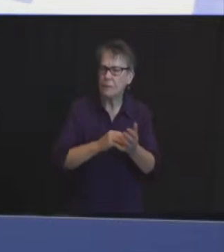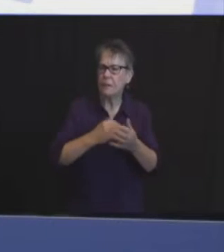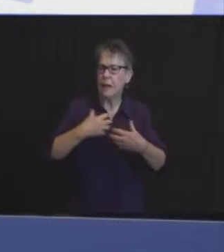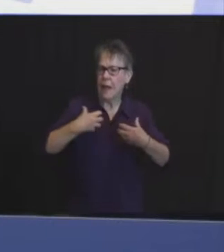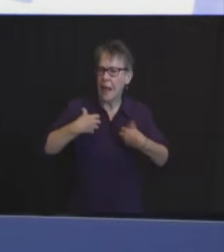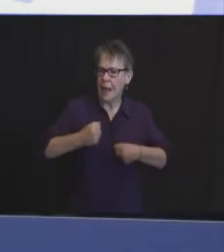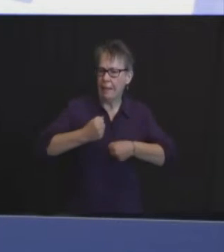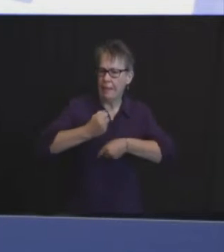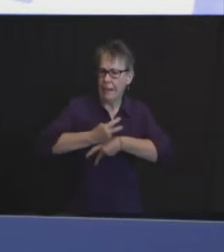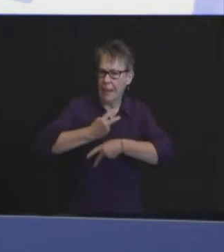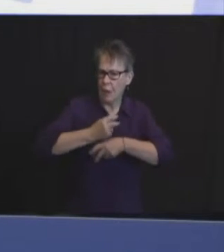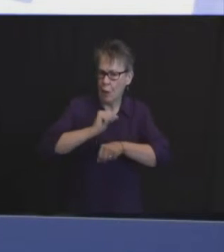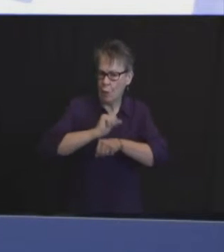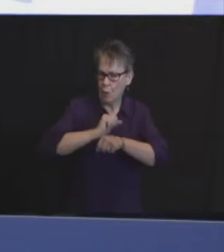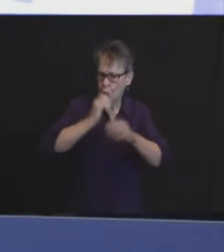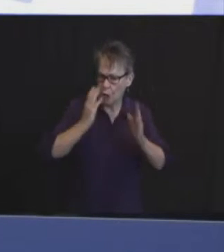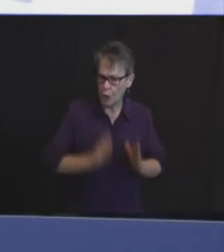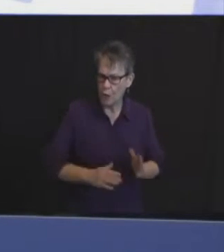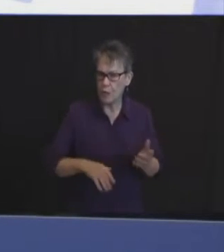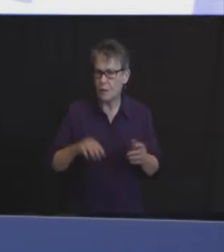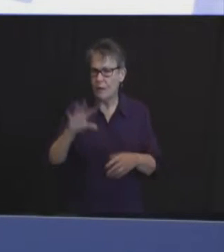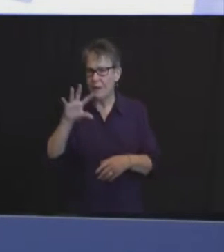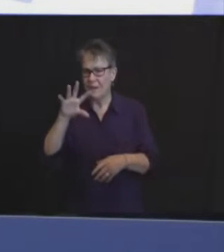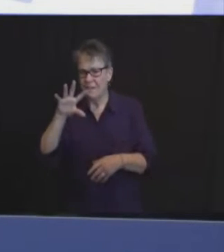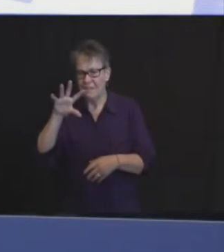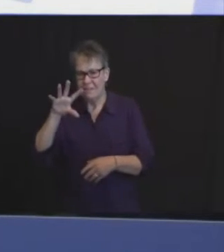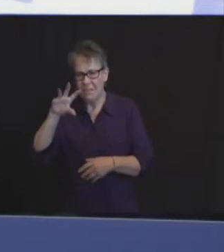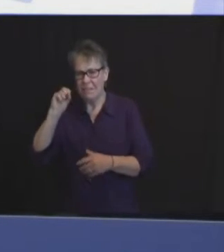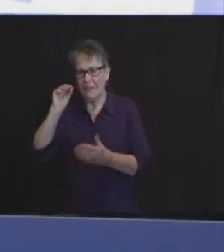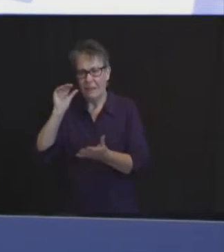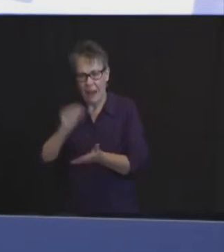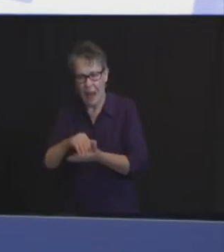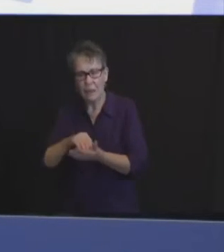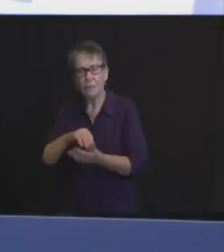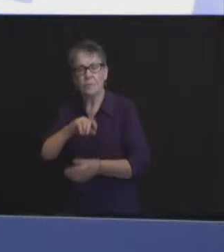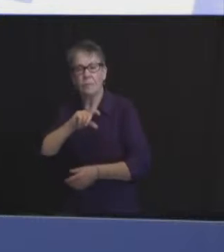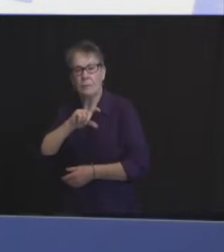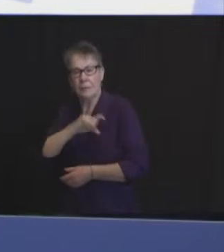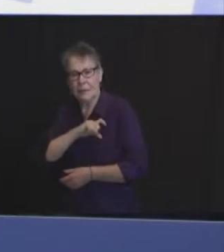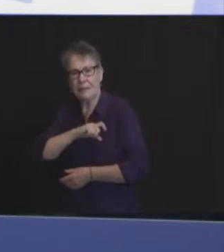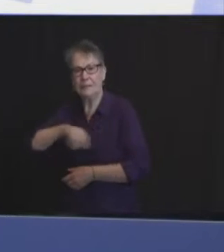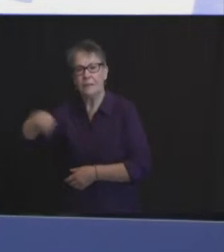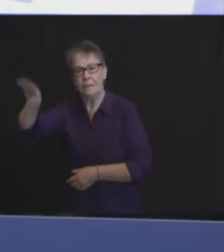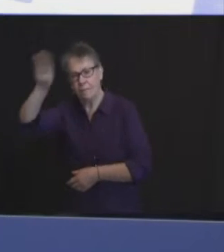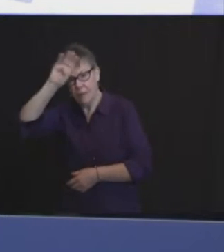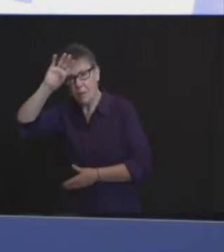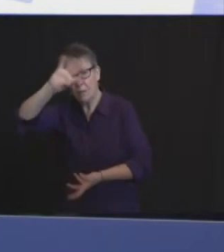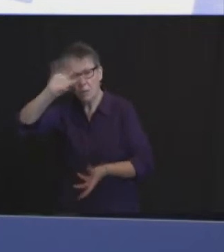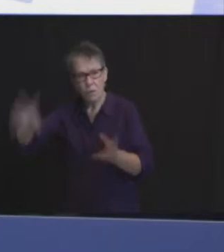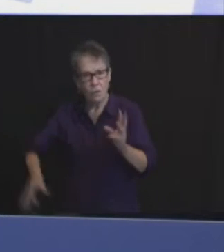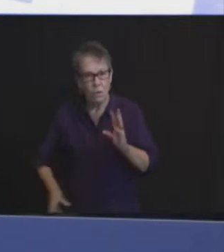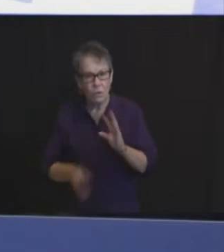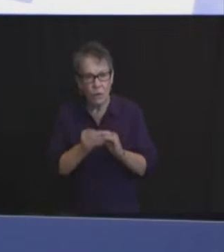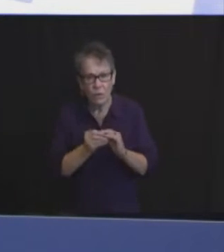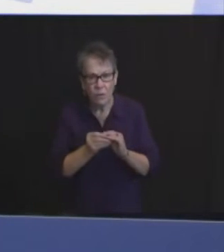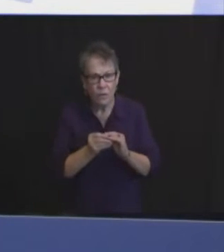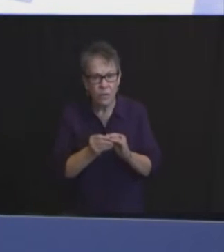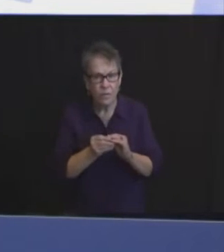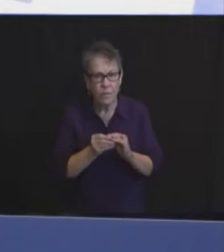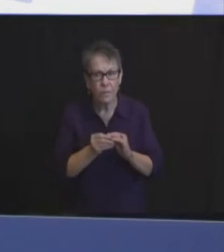and fire. We also know that essential workers together is 2.7